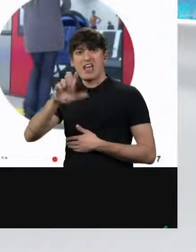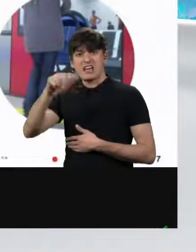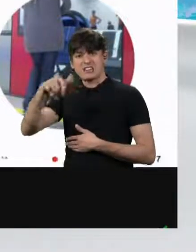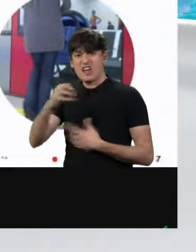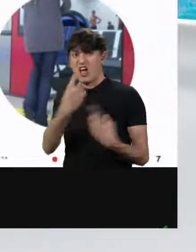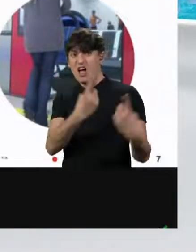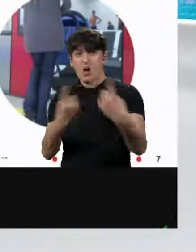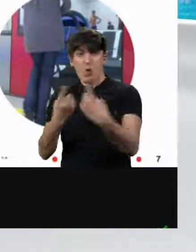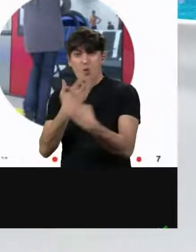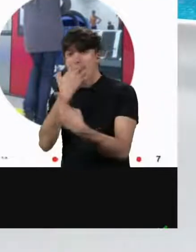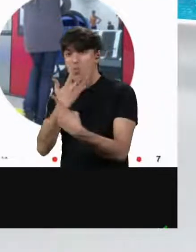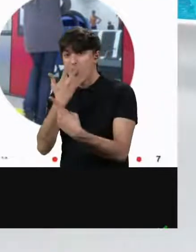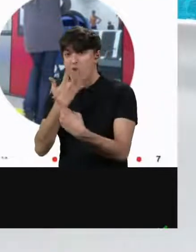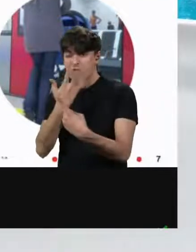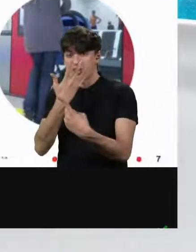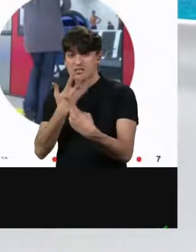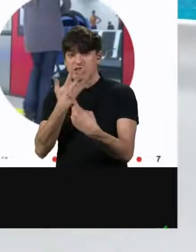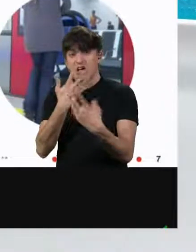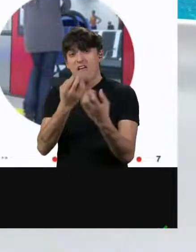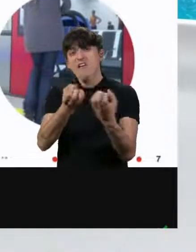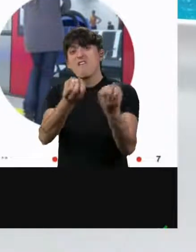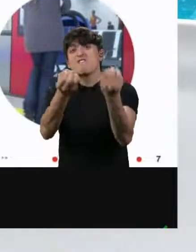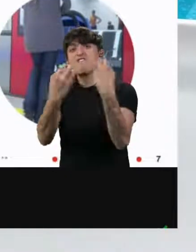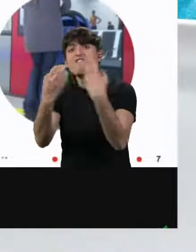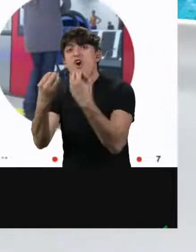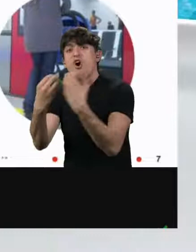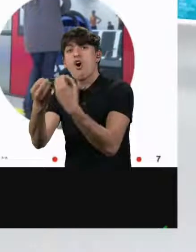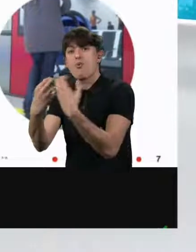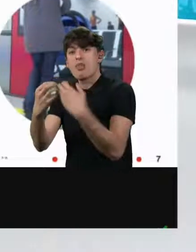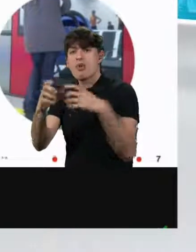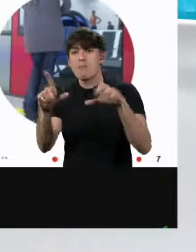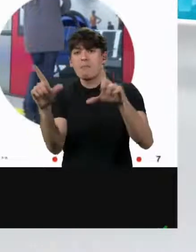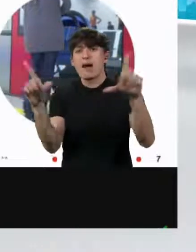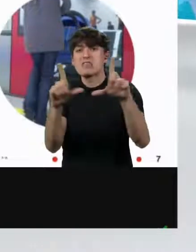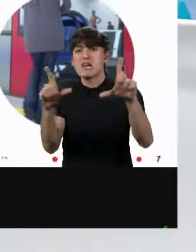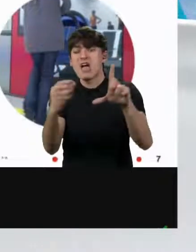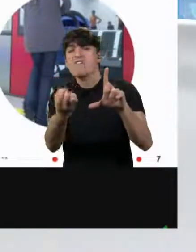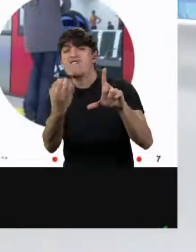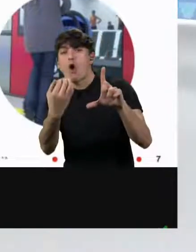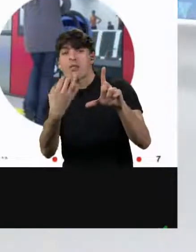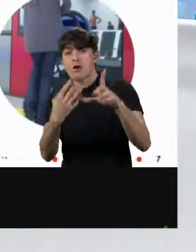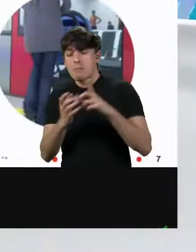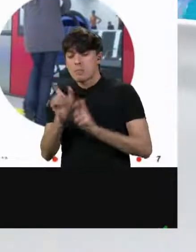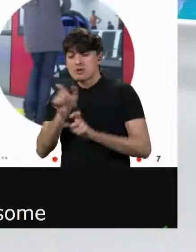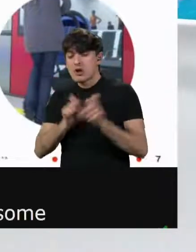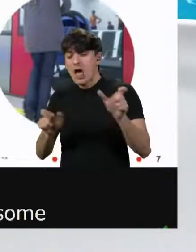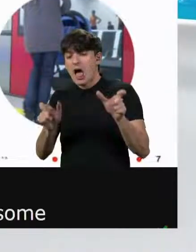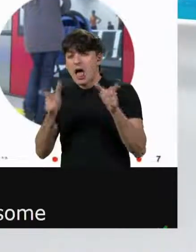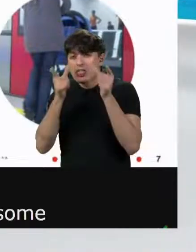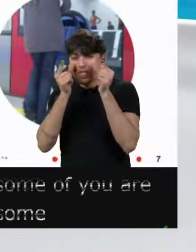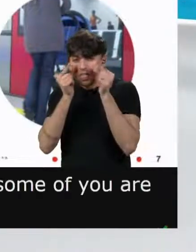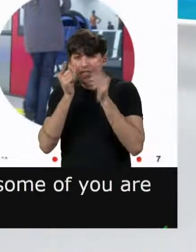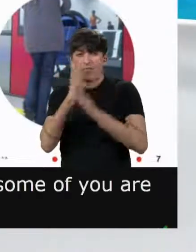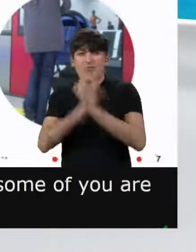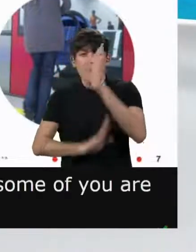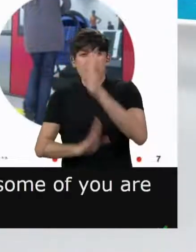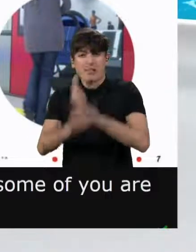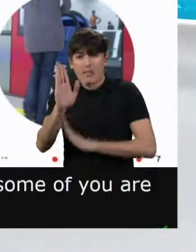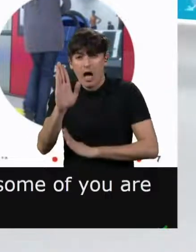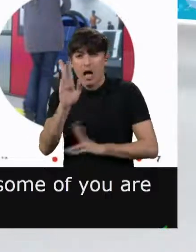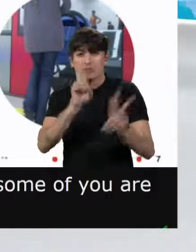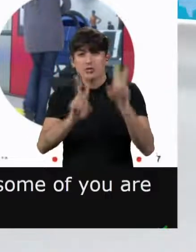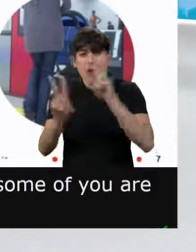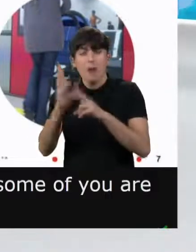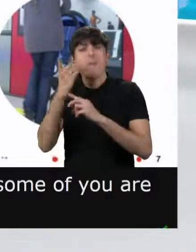Some of you are probably familiar with that, to provide information for passengers for